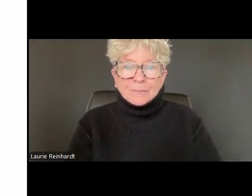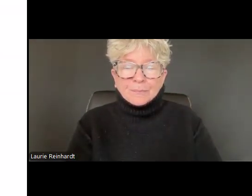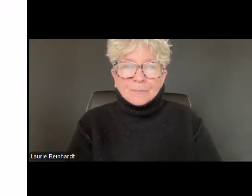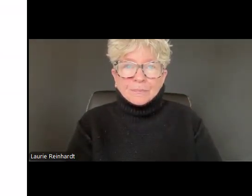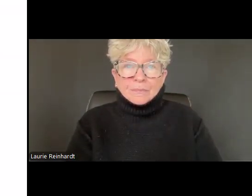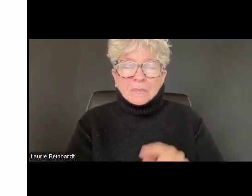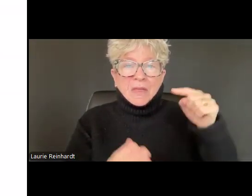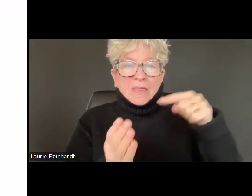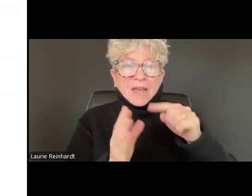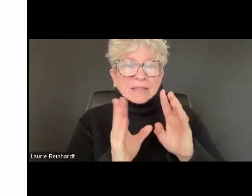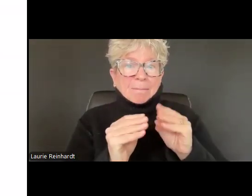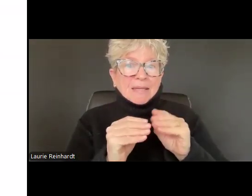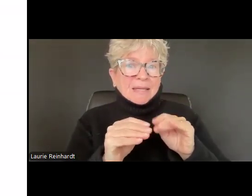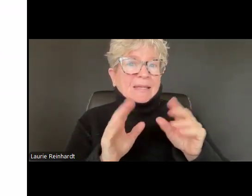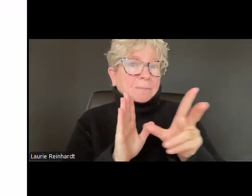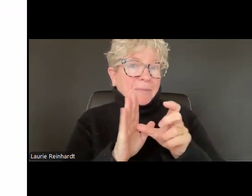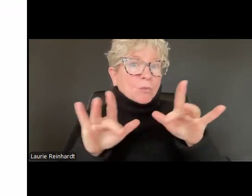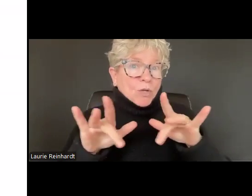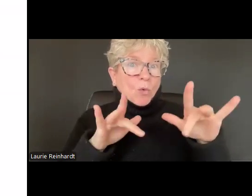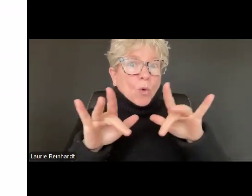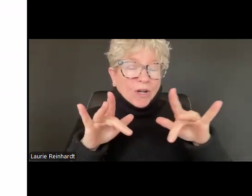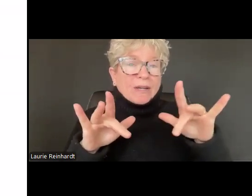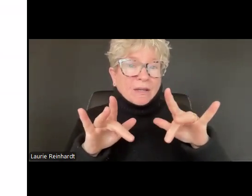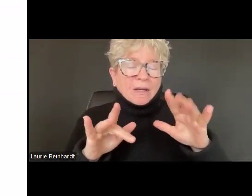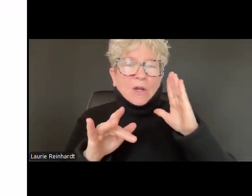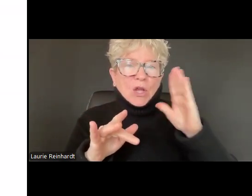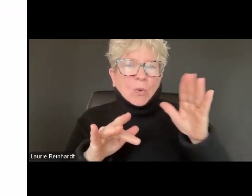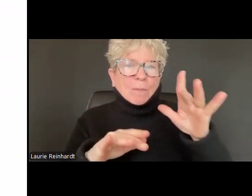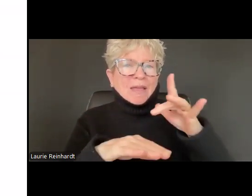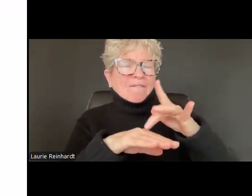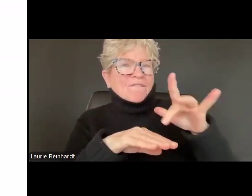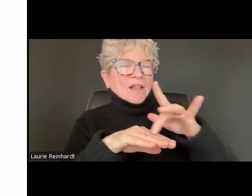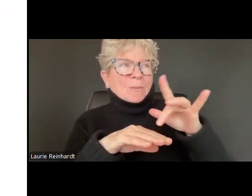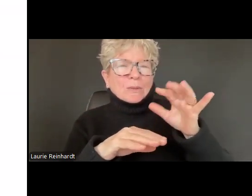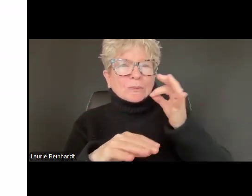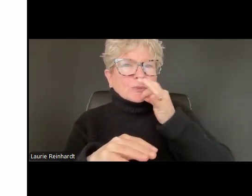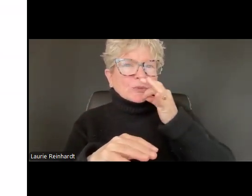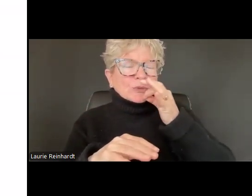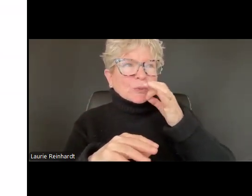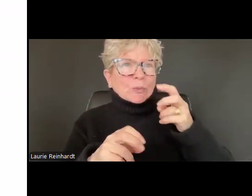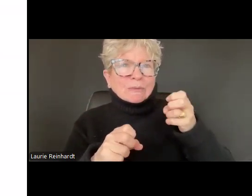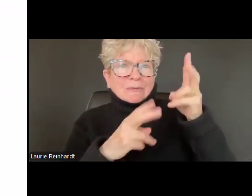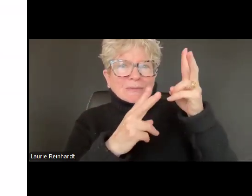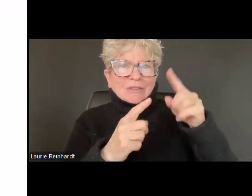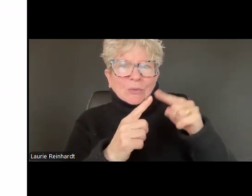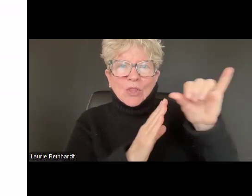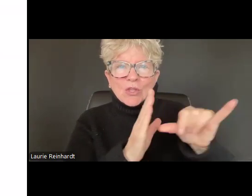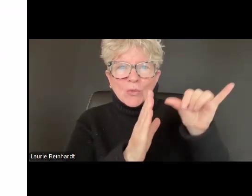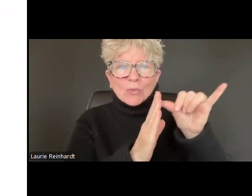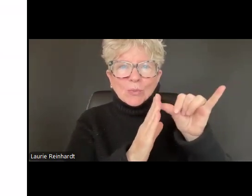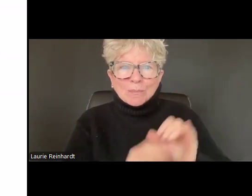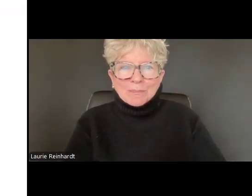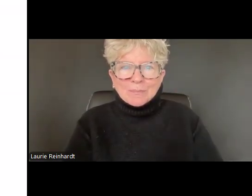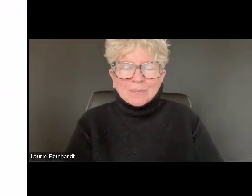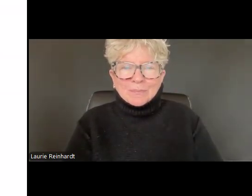This meeting is being recorded and should be available in the next couple of days on our YouTube channel.